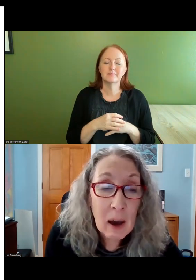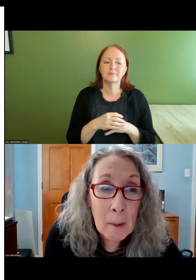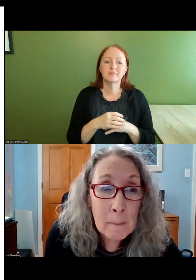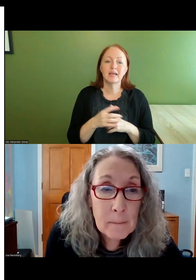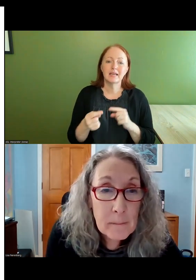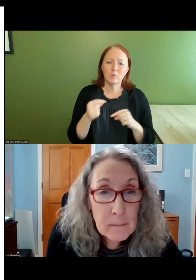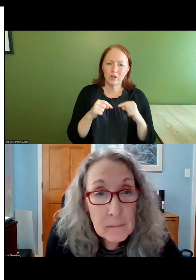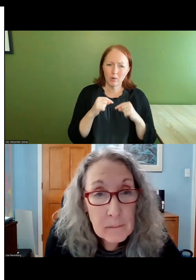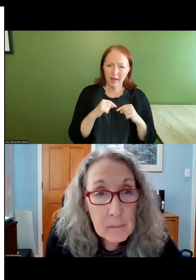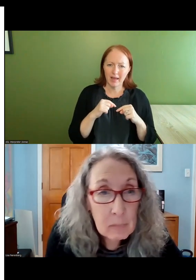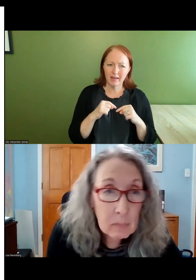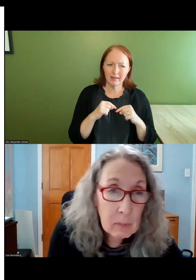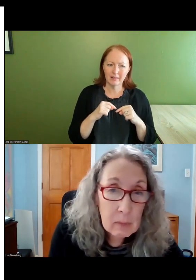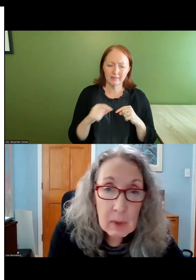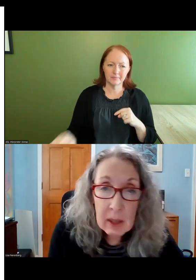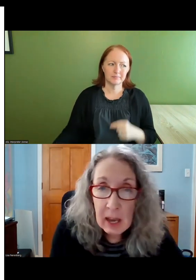back?